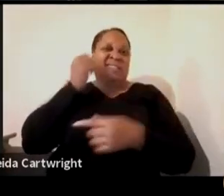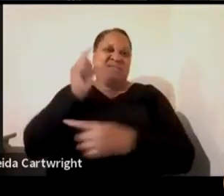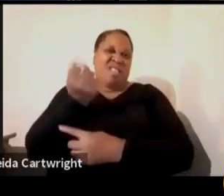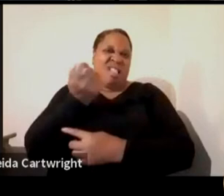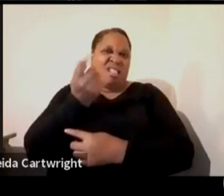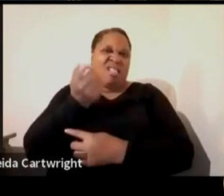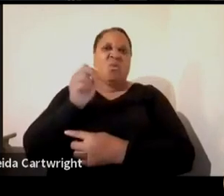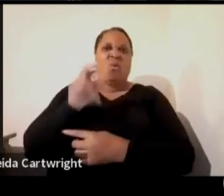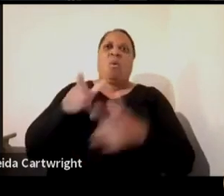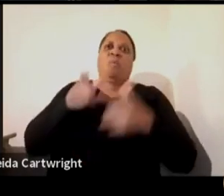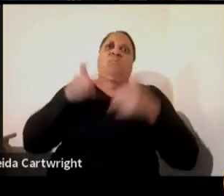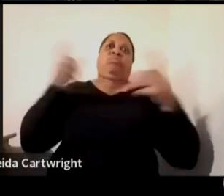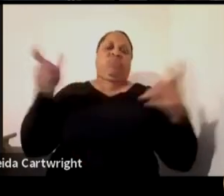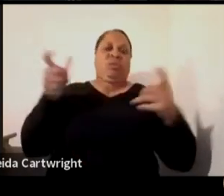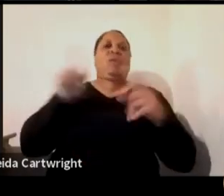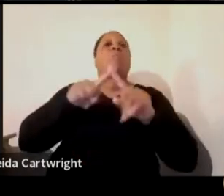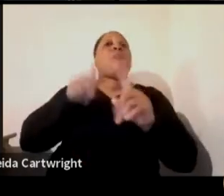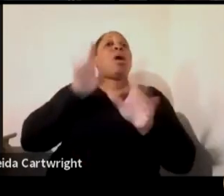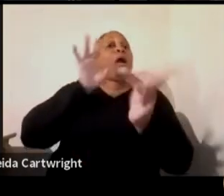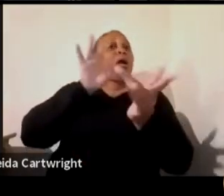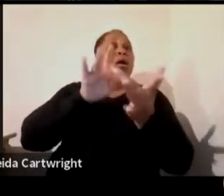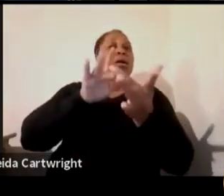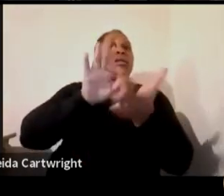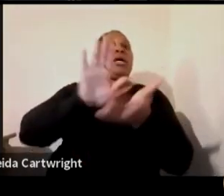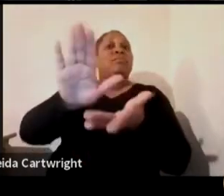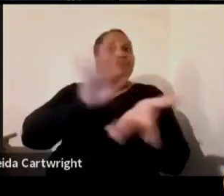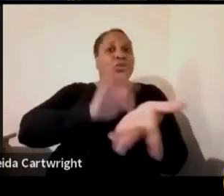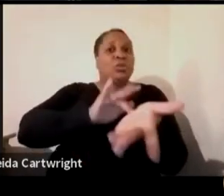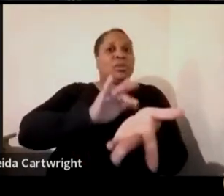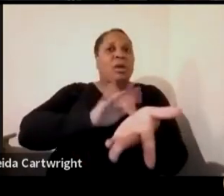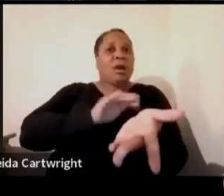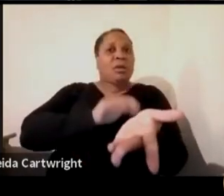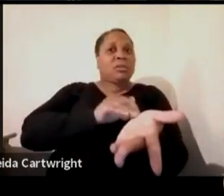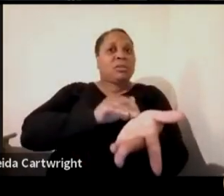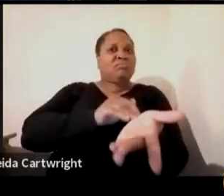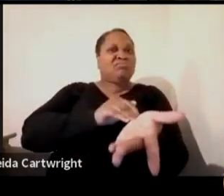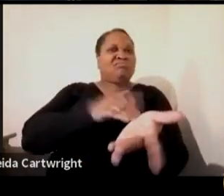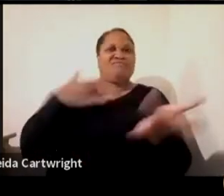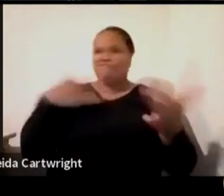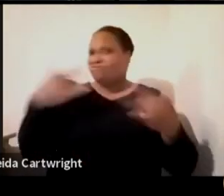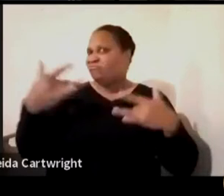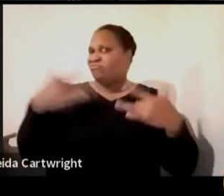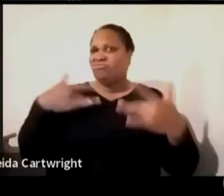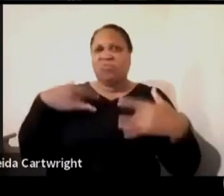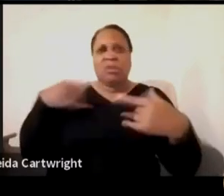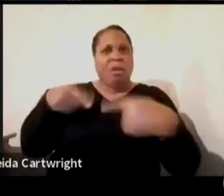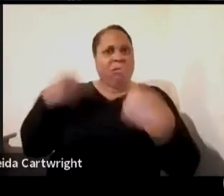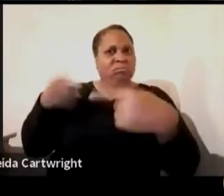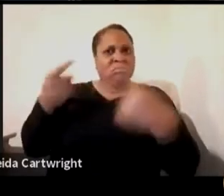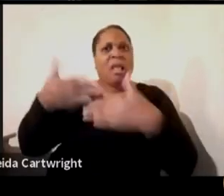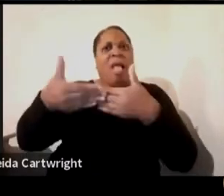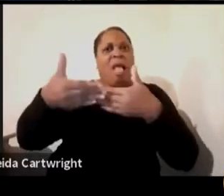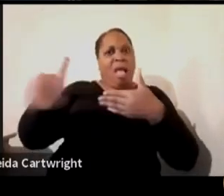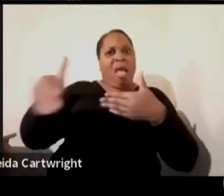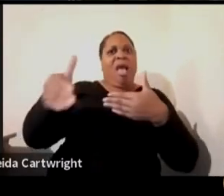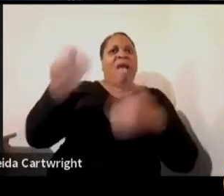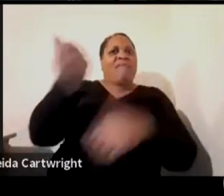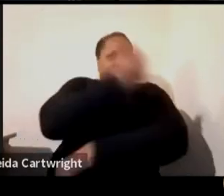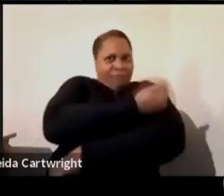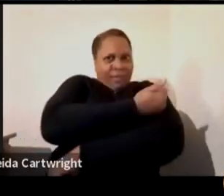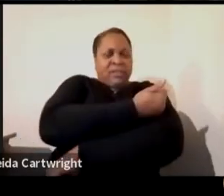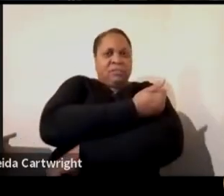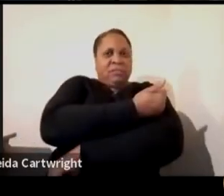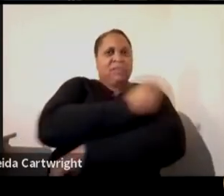they contact their doctor if they are concerned about any of the side effects that they have after vaccination, so that we can have